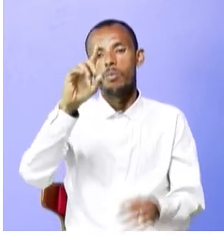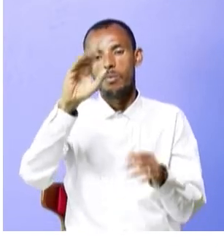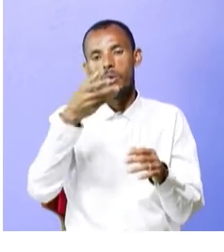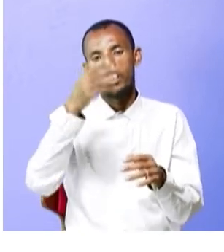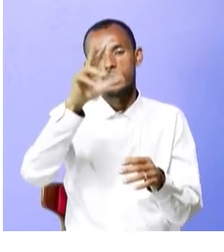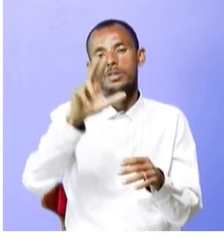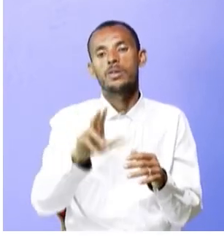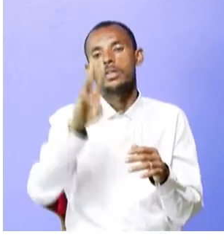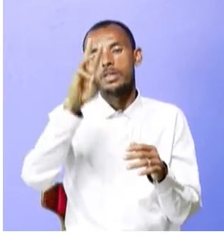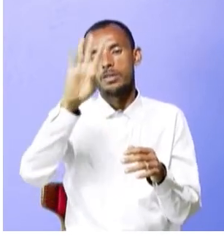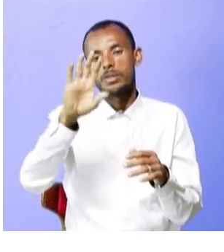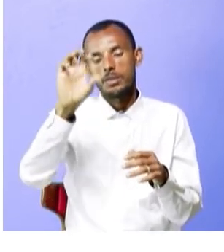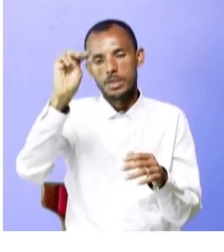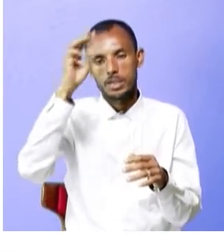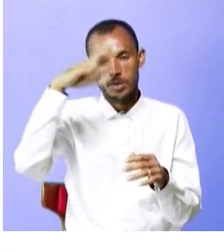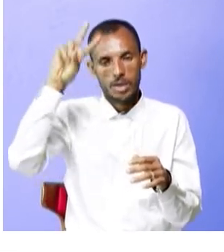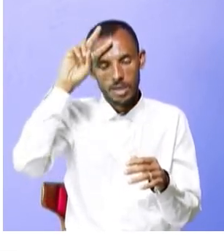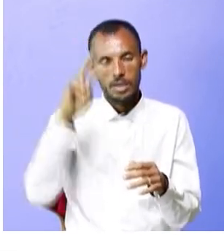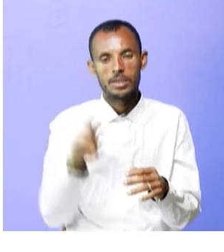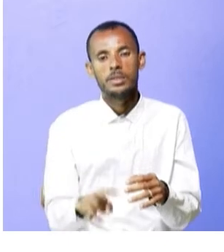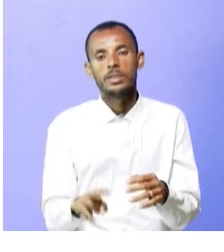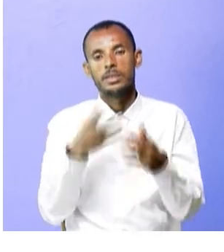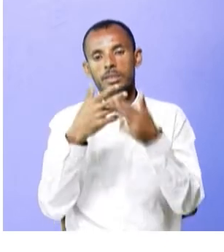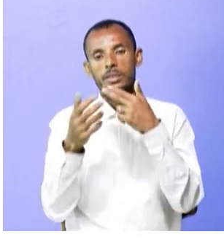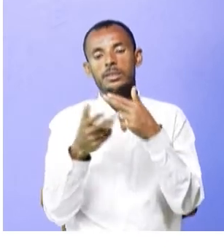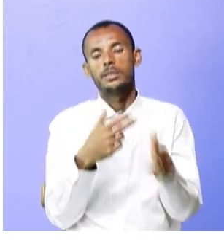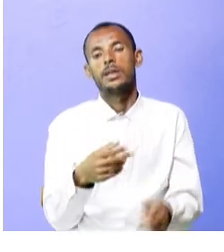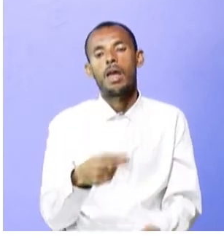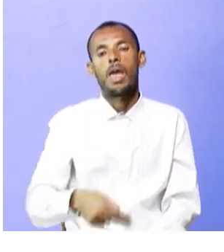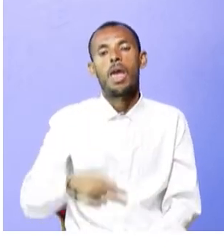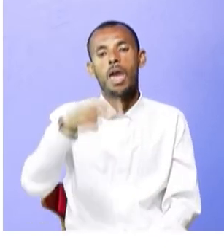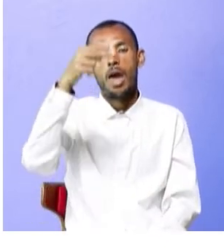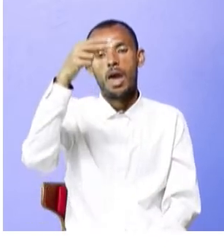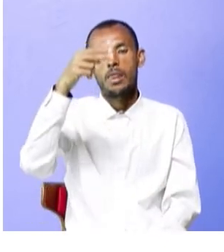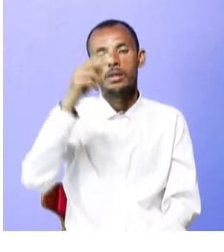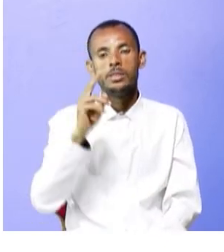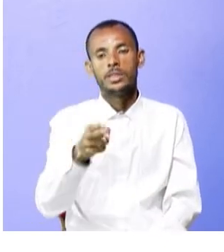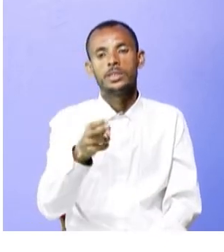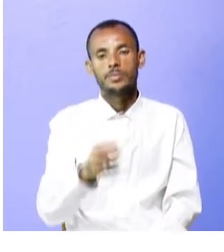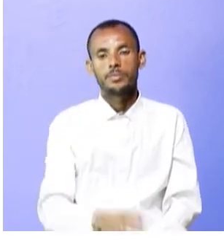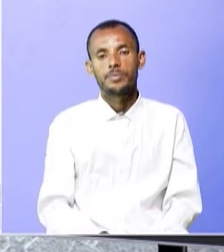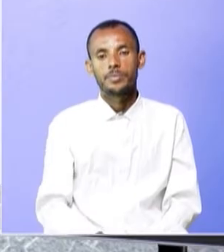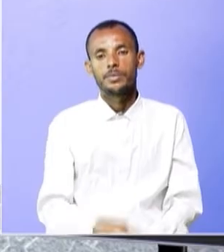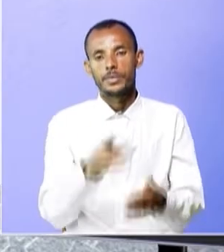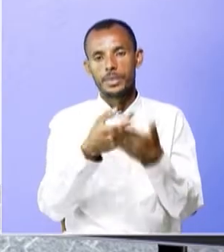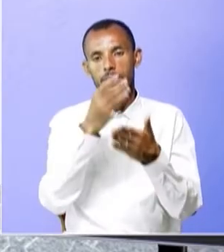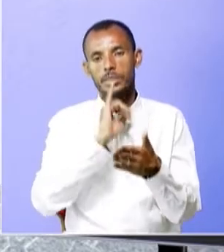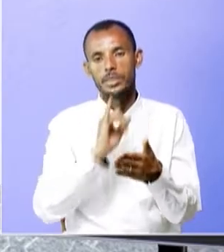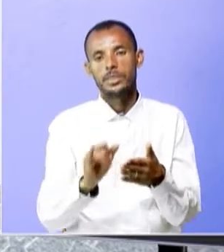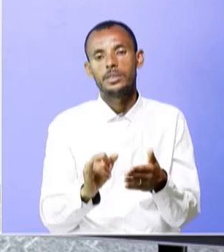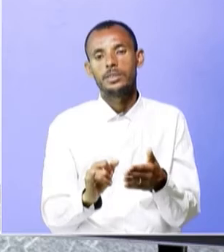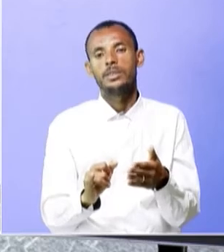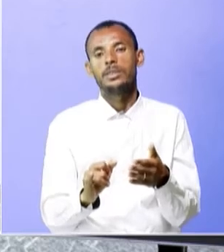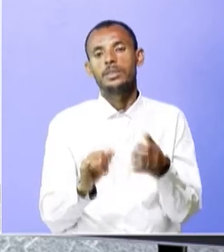64 centimeter square times the height h. Here is